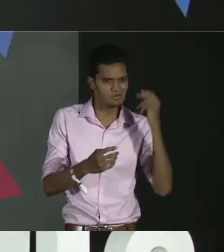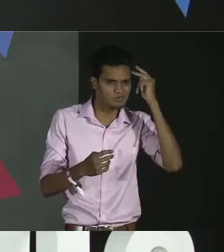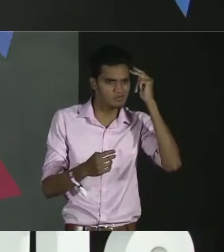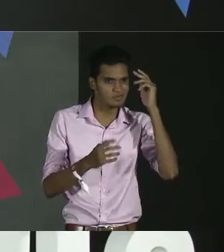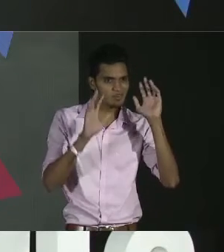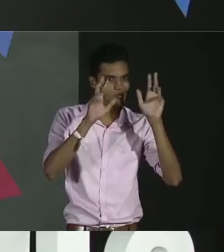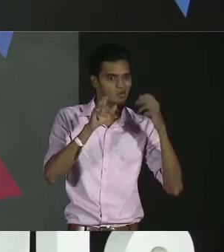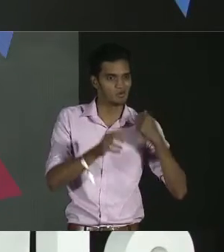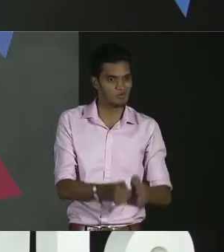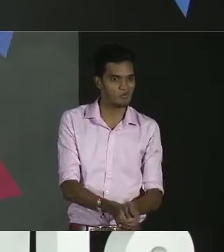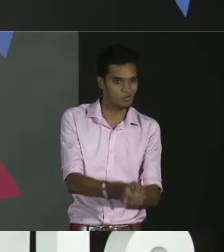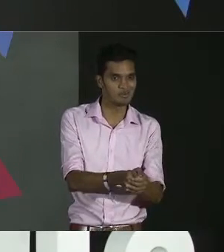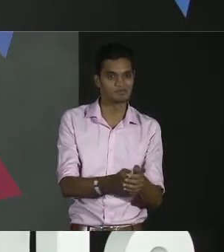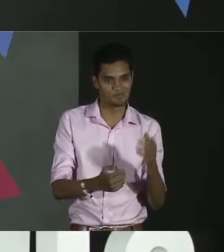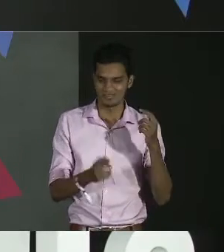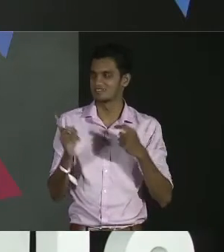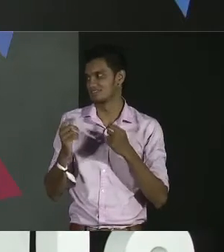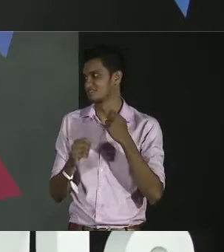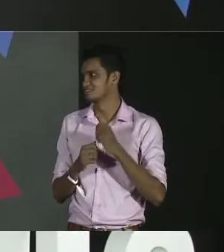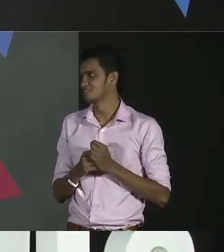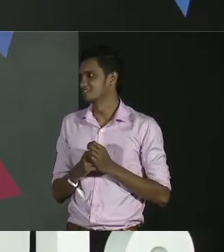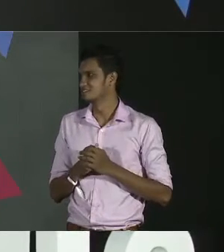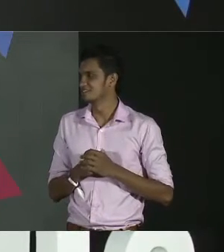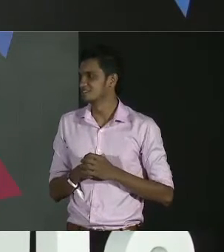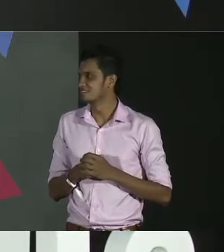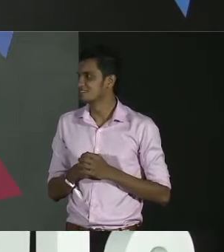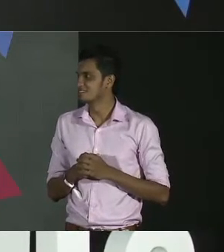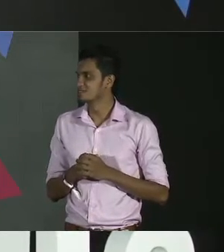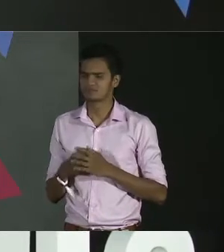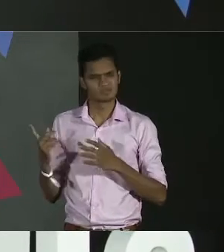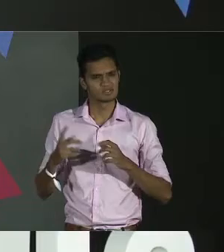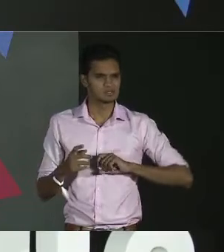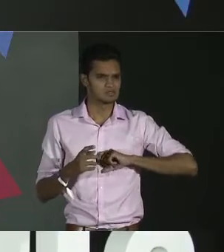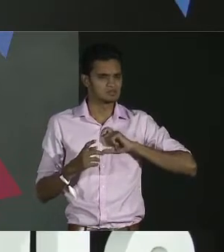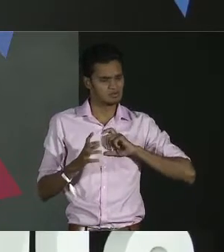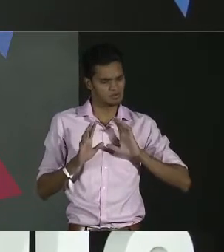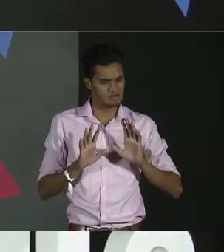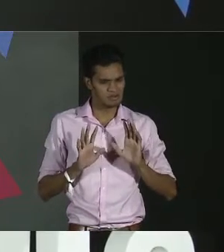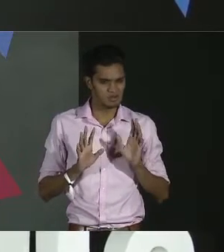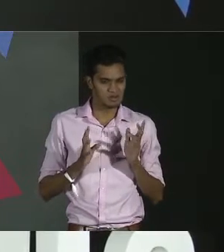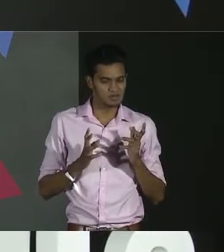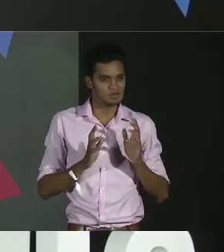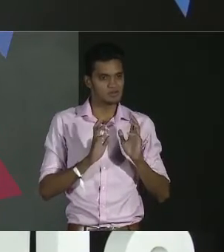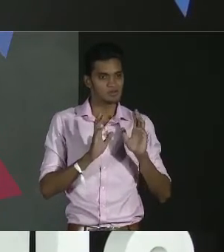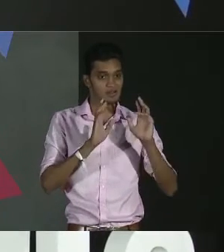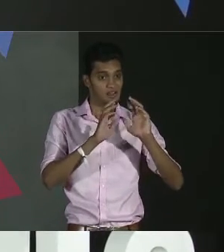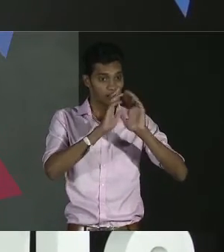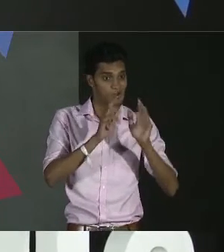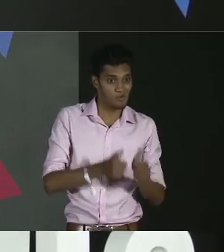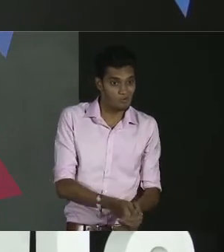again absolutely broke my heart. As positive as I was, I couldn't handle anything volleyball